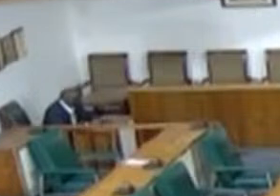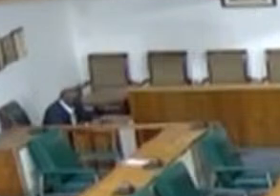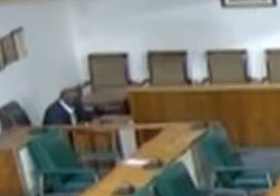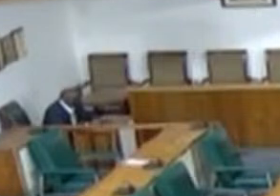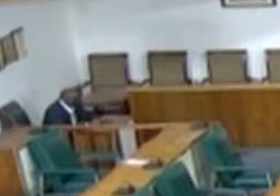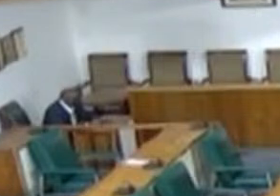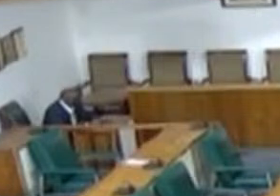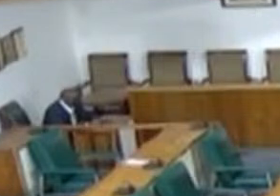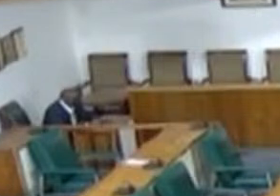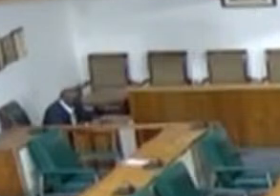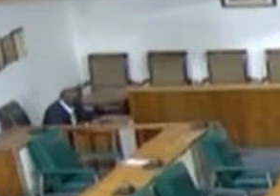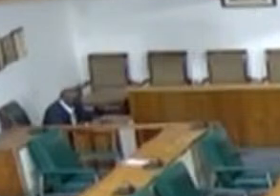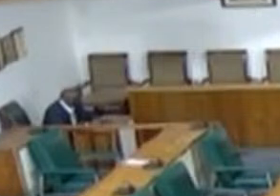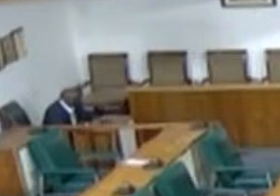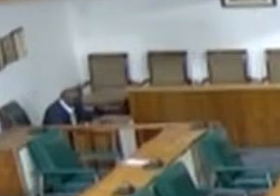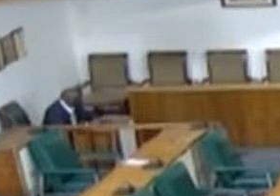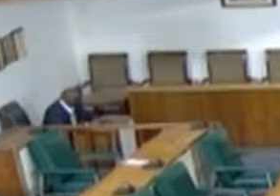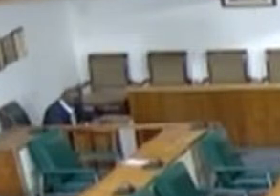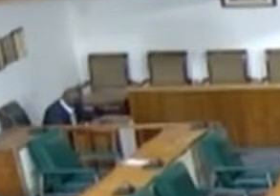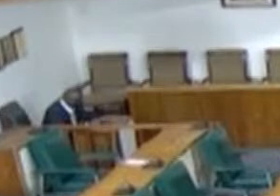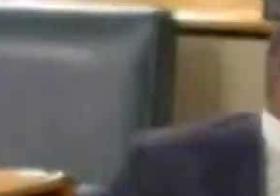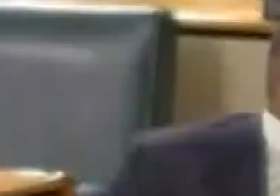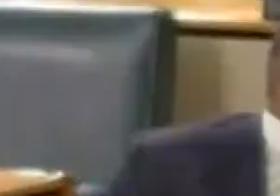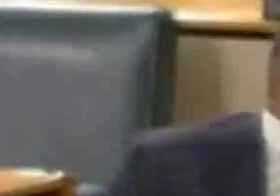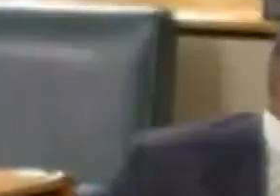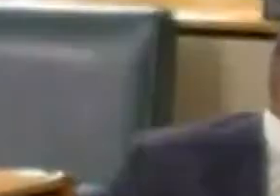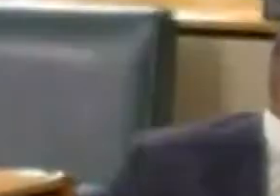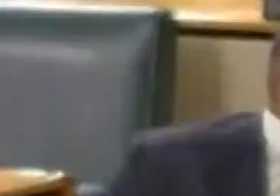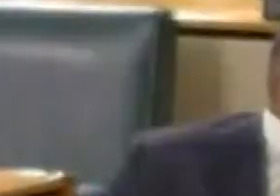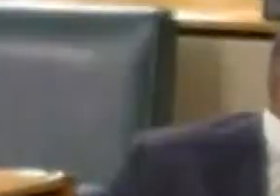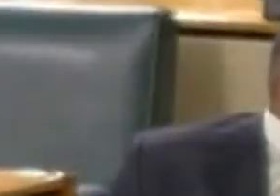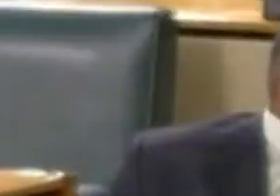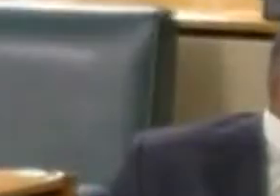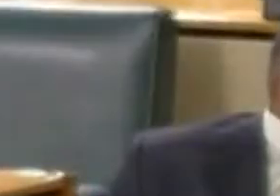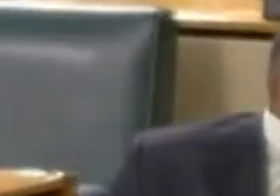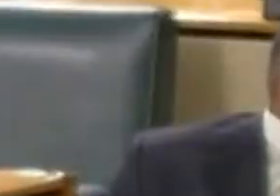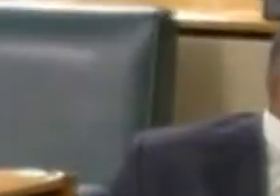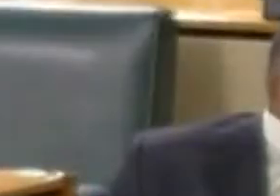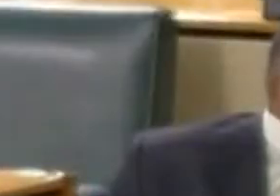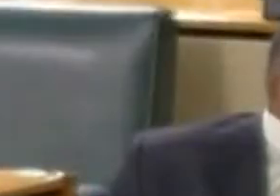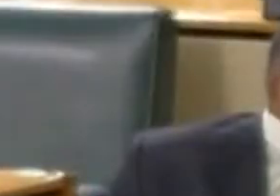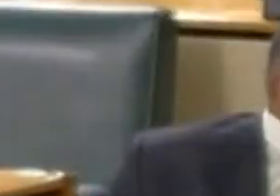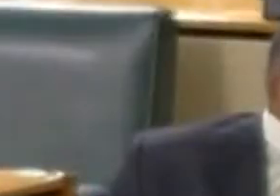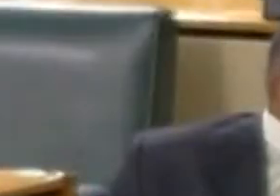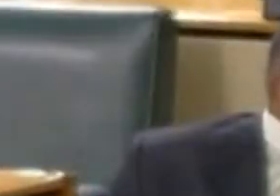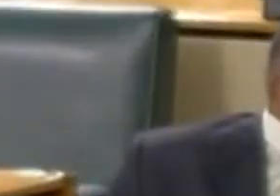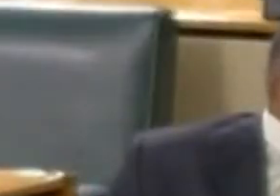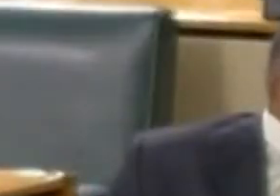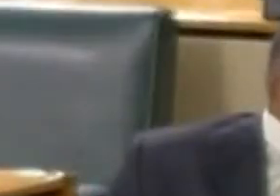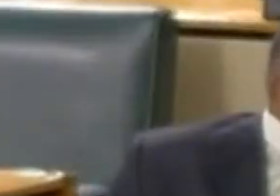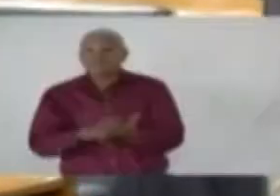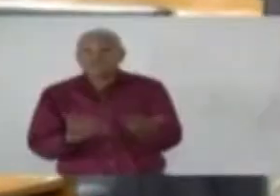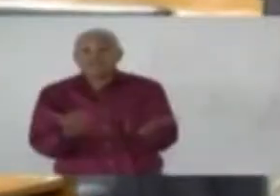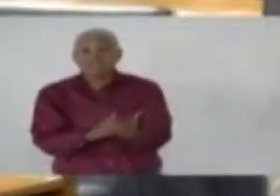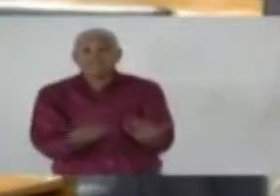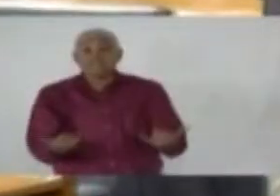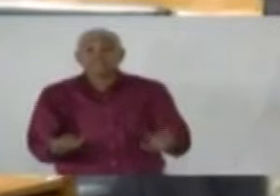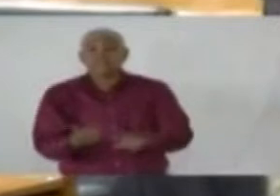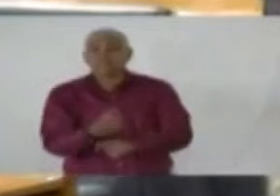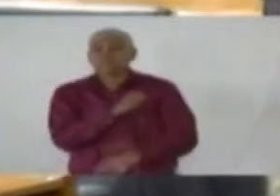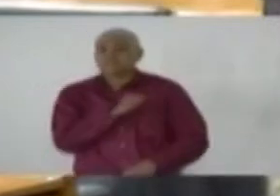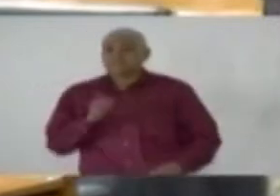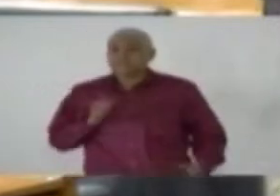Right, we seem to be fixed. Thank you very much, Marshall. Mr. President, it is with great pleasure that I rise again in this noble